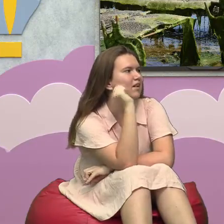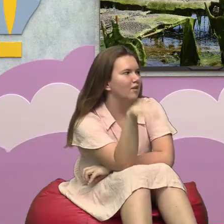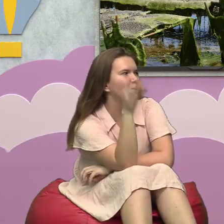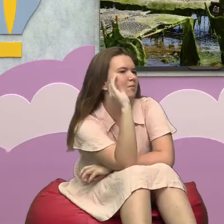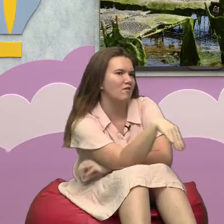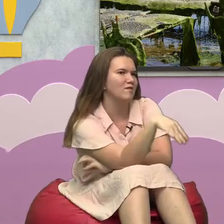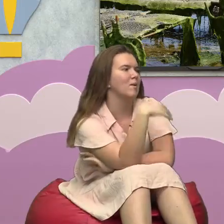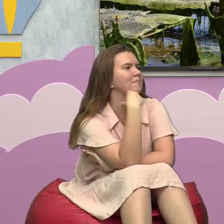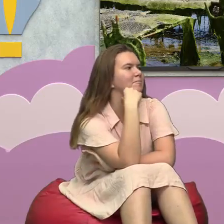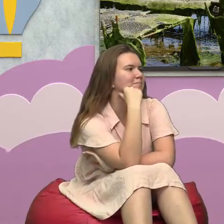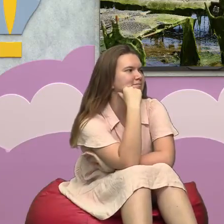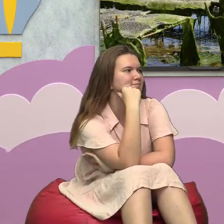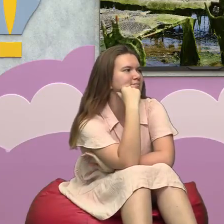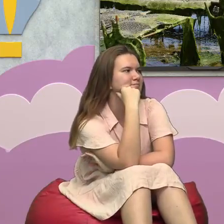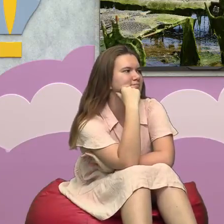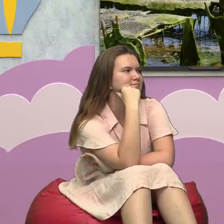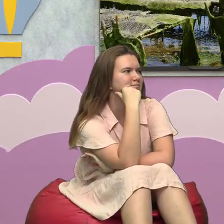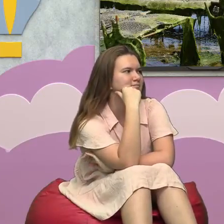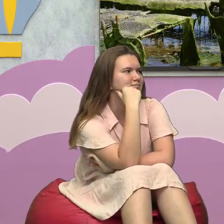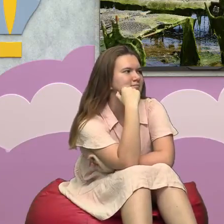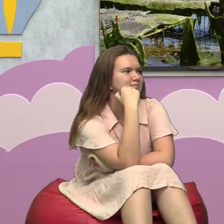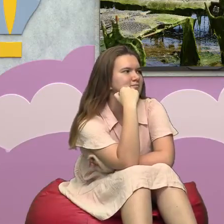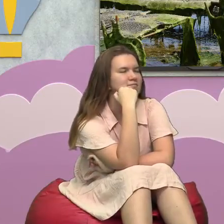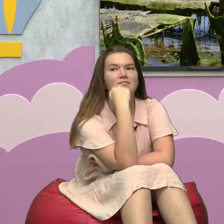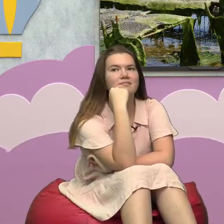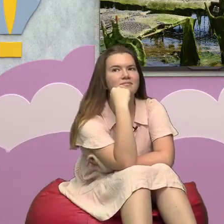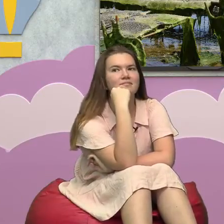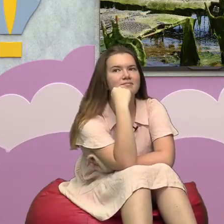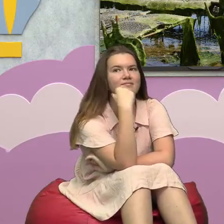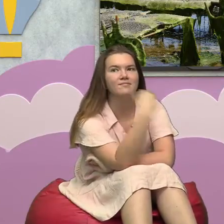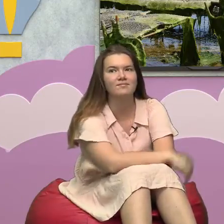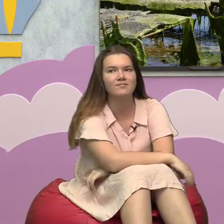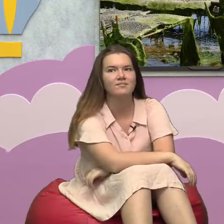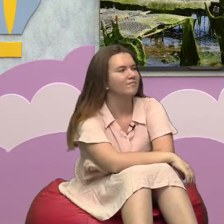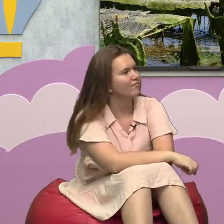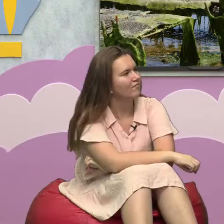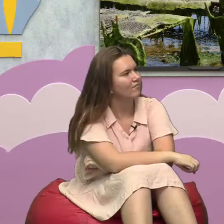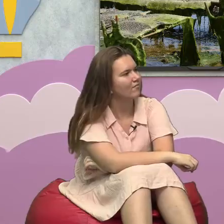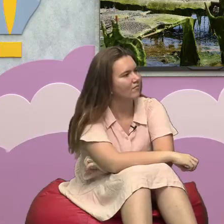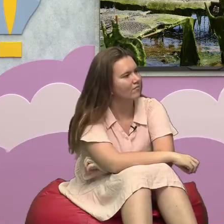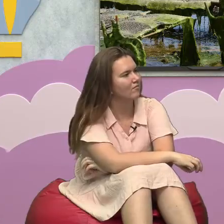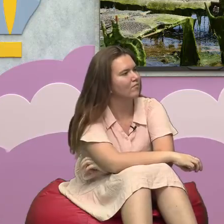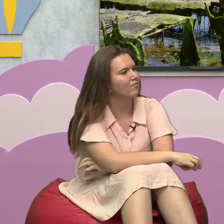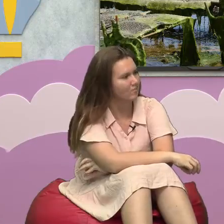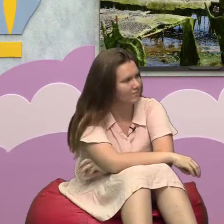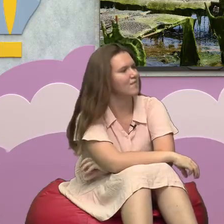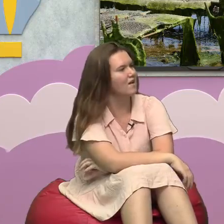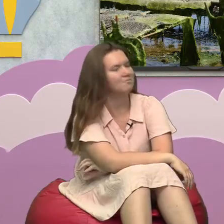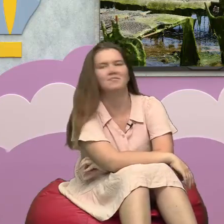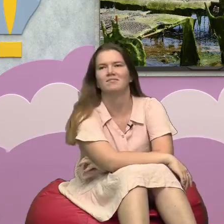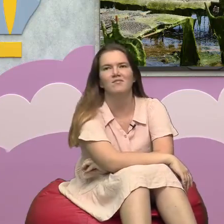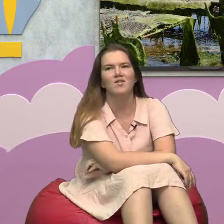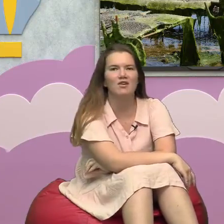Karibab. Karibab and Walvis Bay. Karibab and Walvis Bay, so you can take a look at the aquaponics and